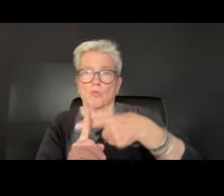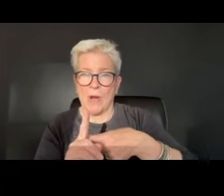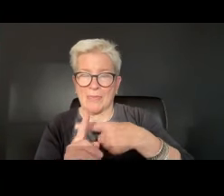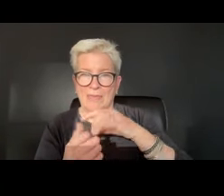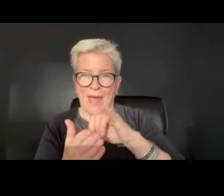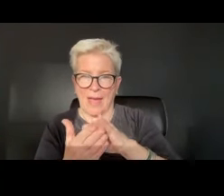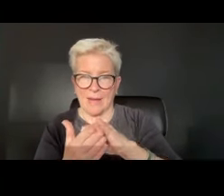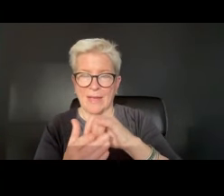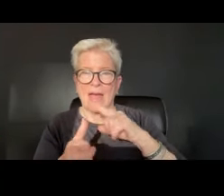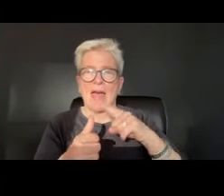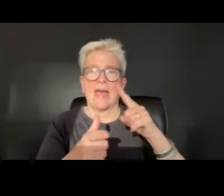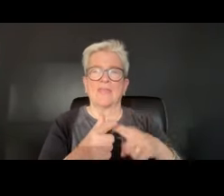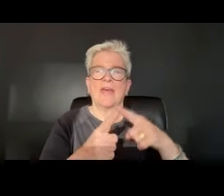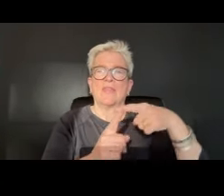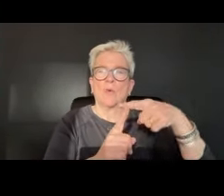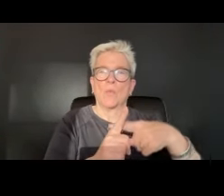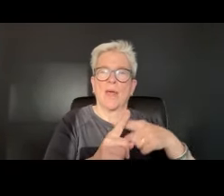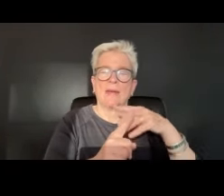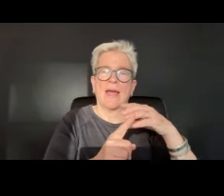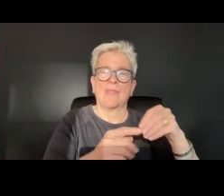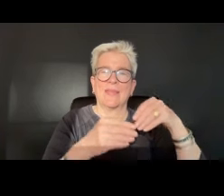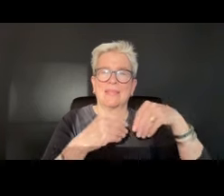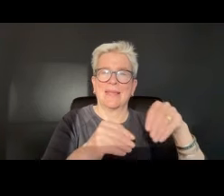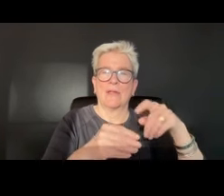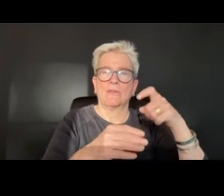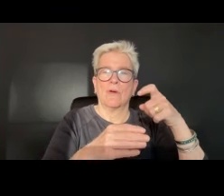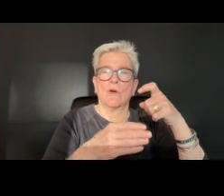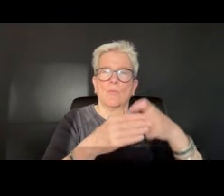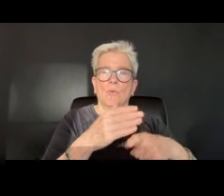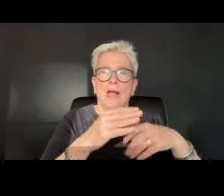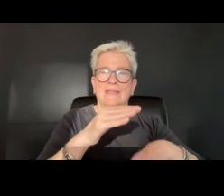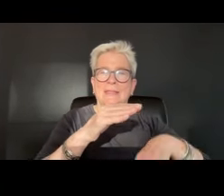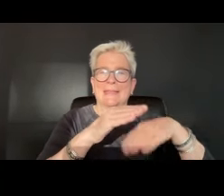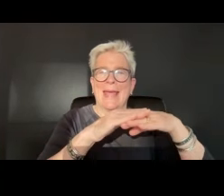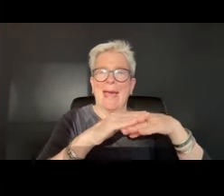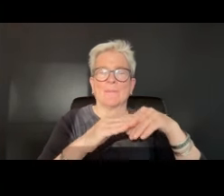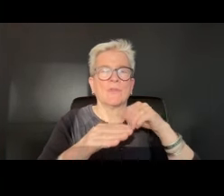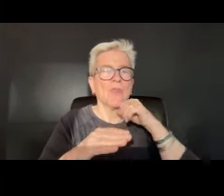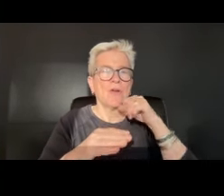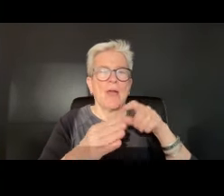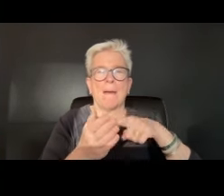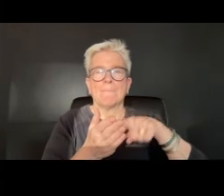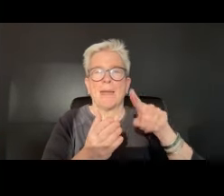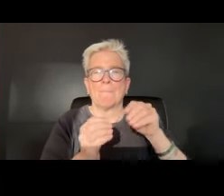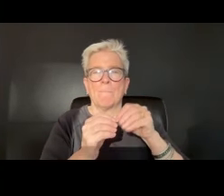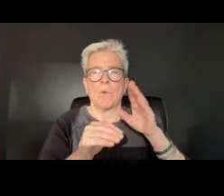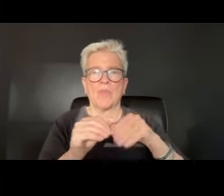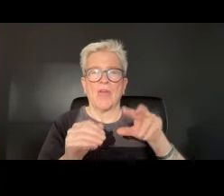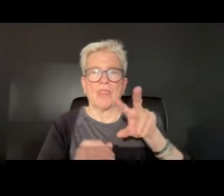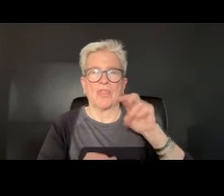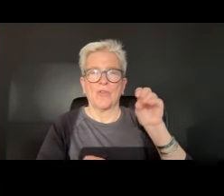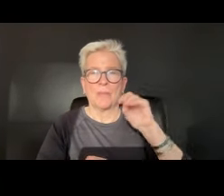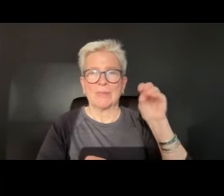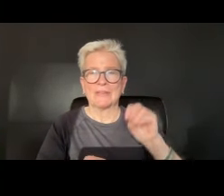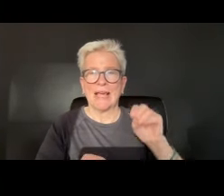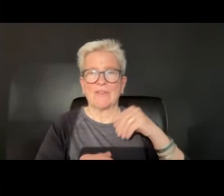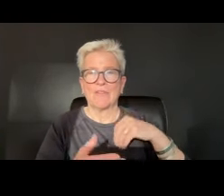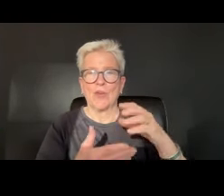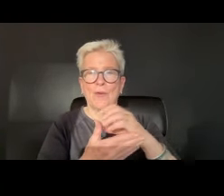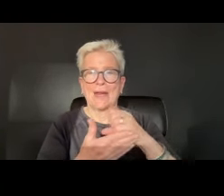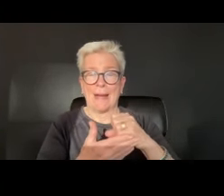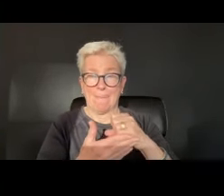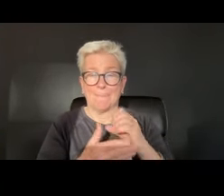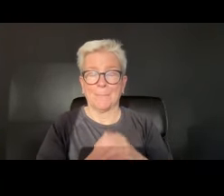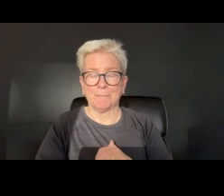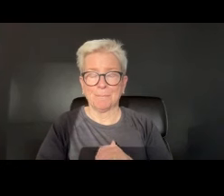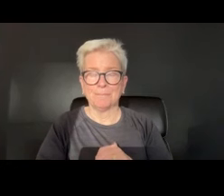also capped, so they're not paying more than 30% of their income in housing prices. So when we talk